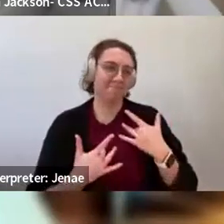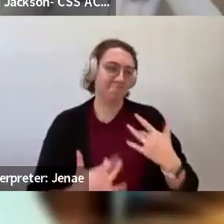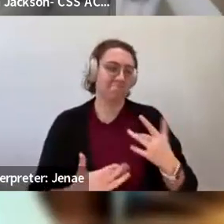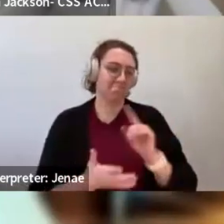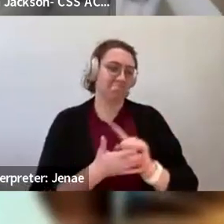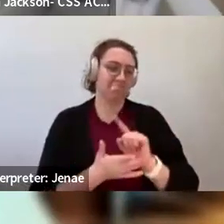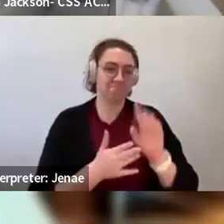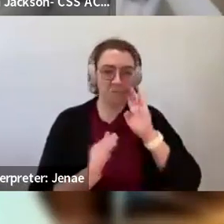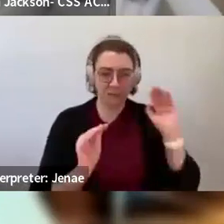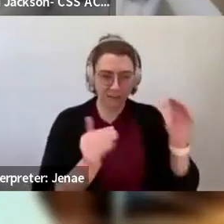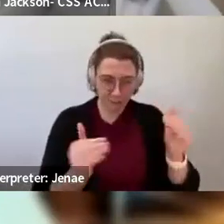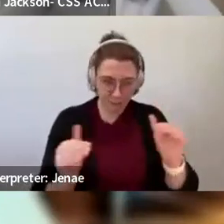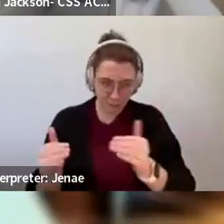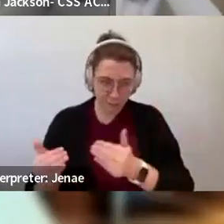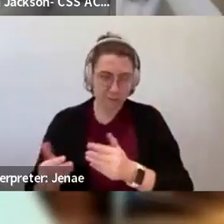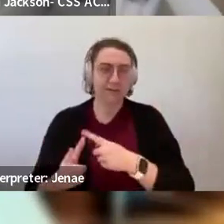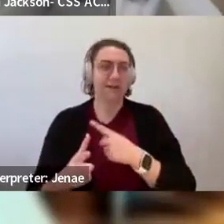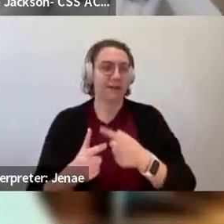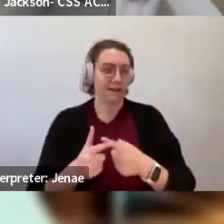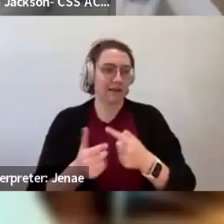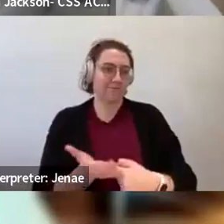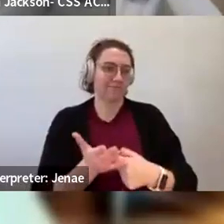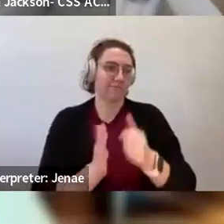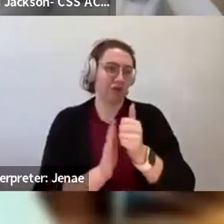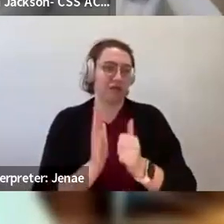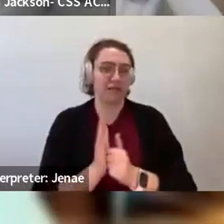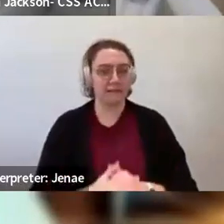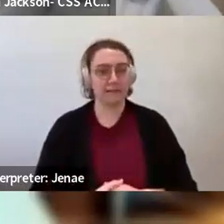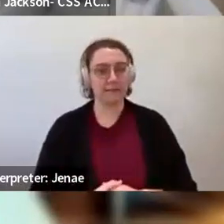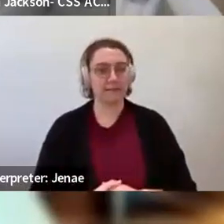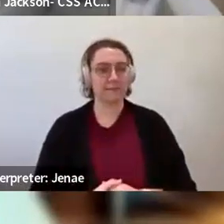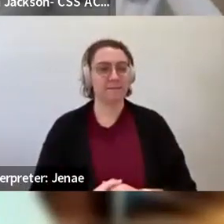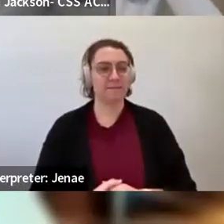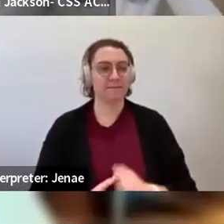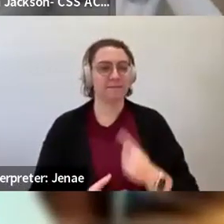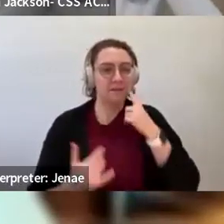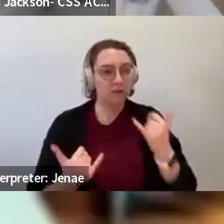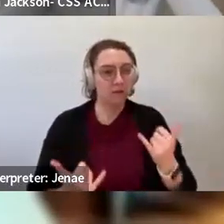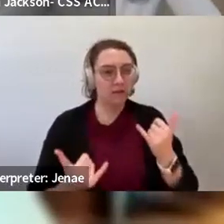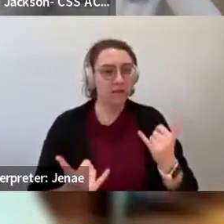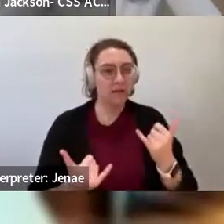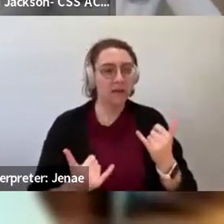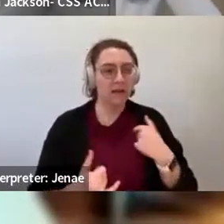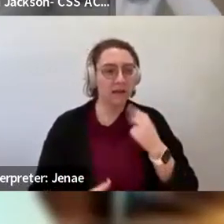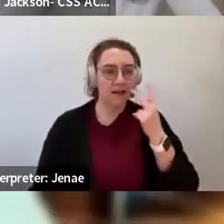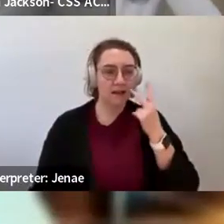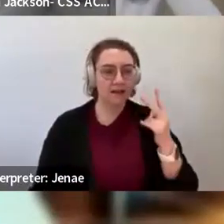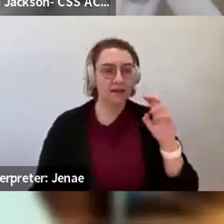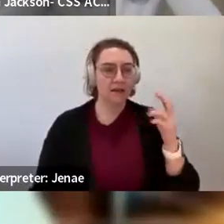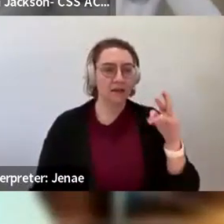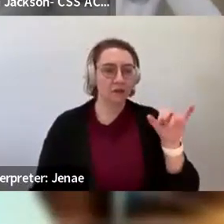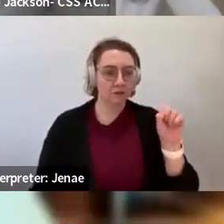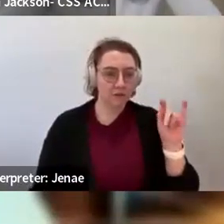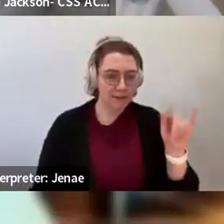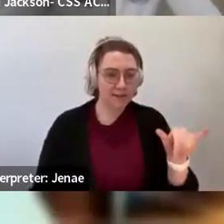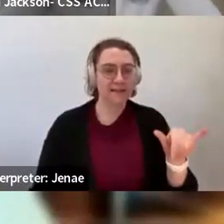introduce staff and then get into our agenda for today. So for today, I see Christy